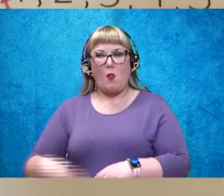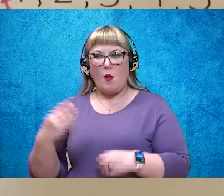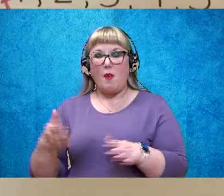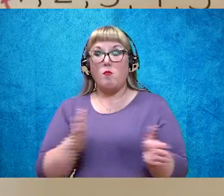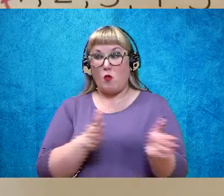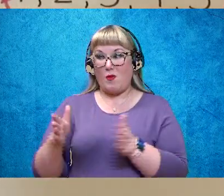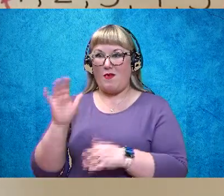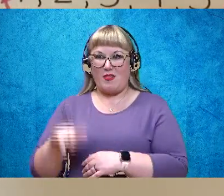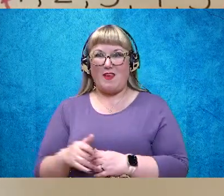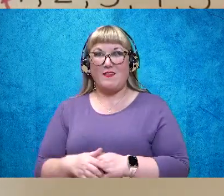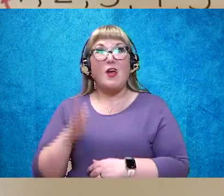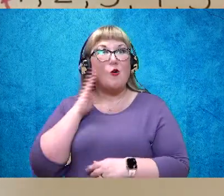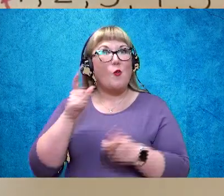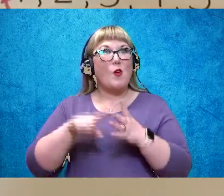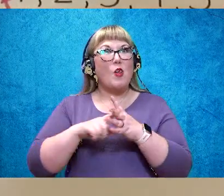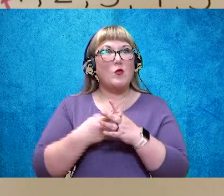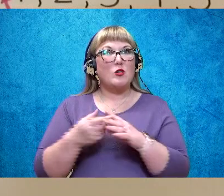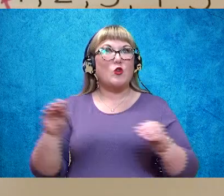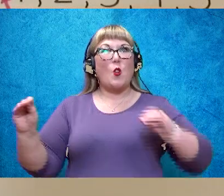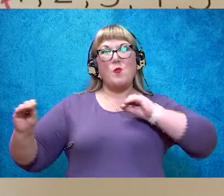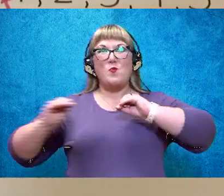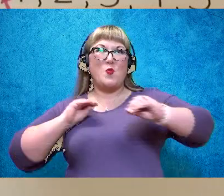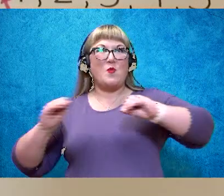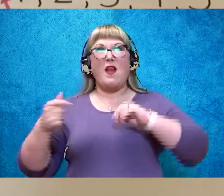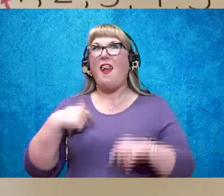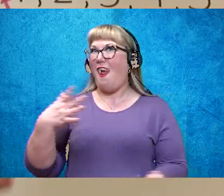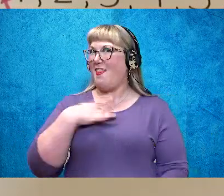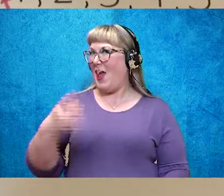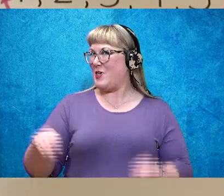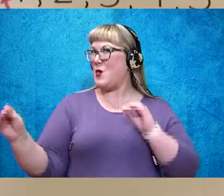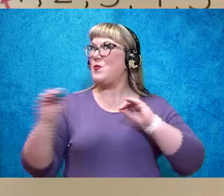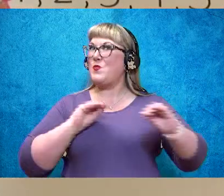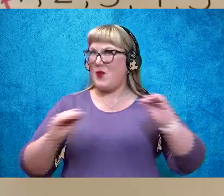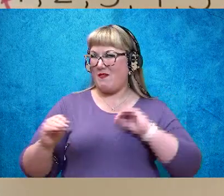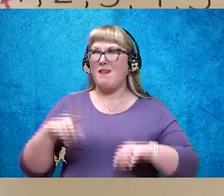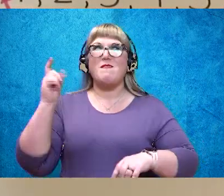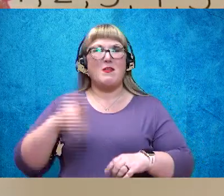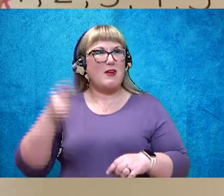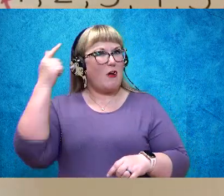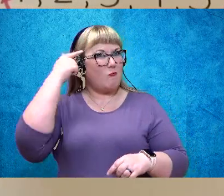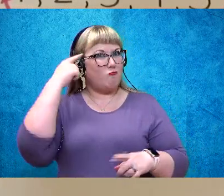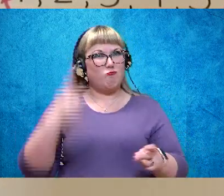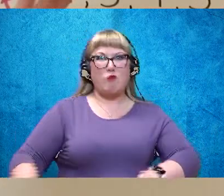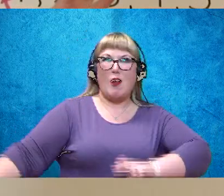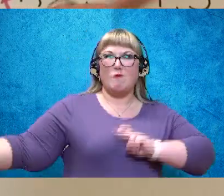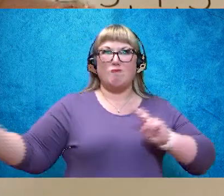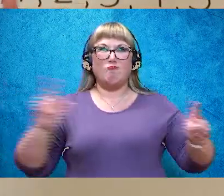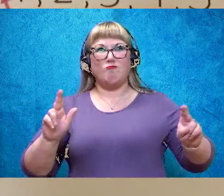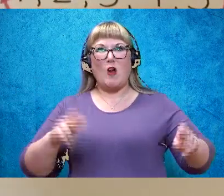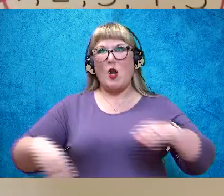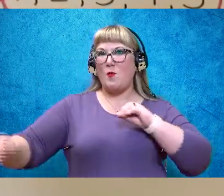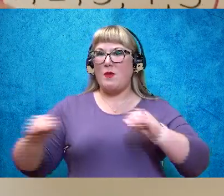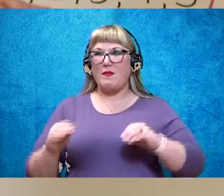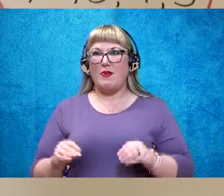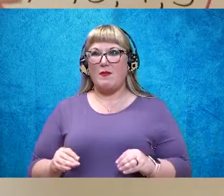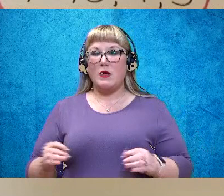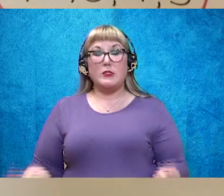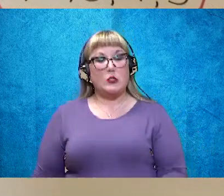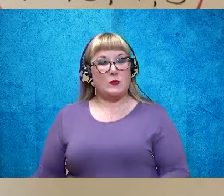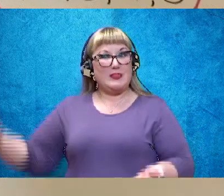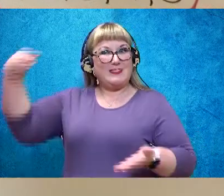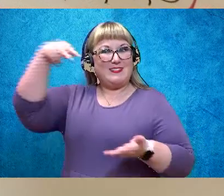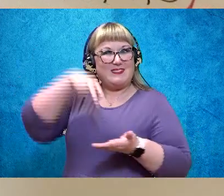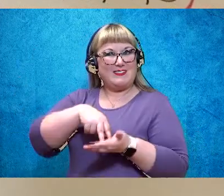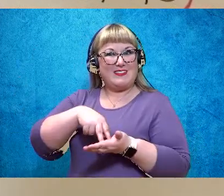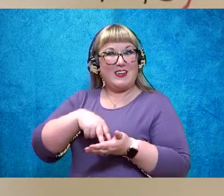prepared, and we are going to start with some movement. You know I like to move. We got to get our brains and our bodies working this morning, so let's get on up,